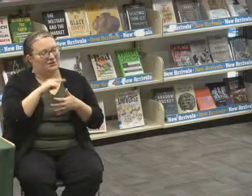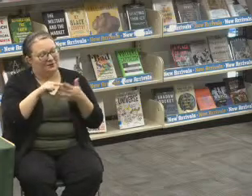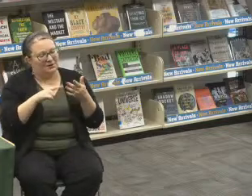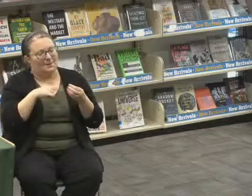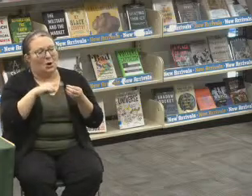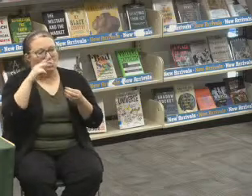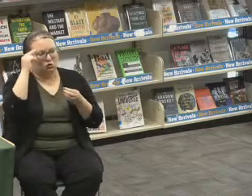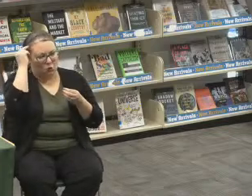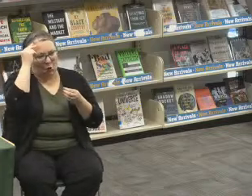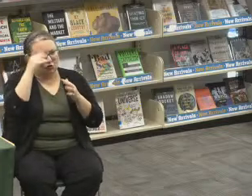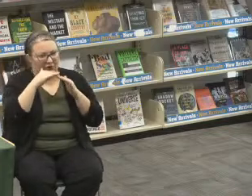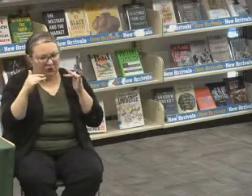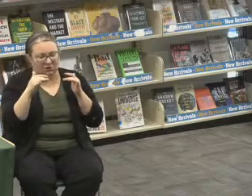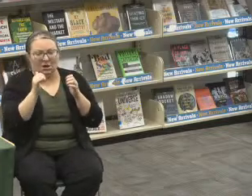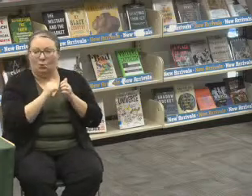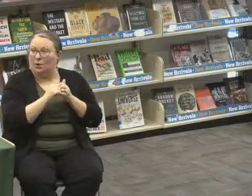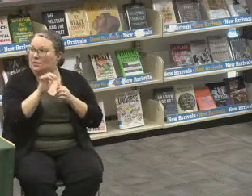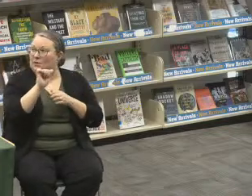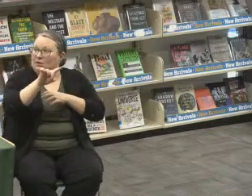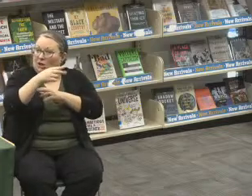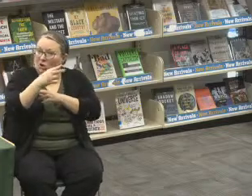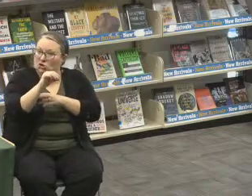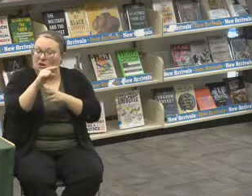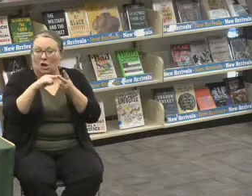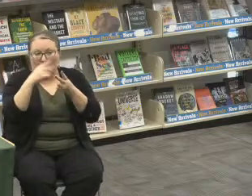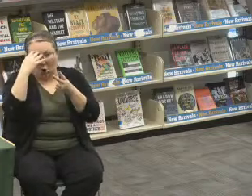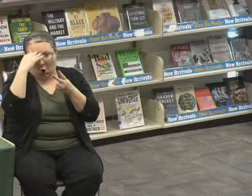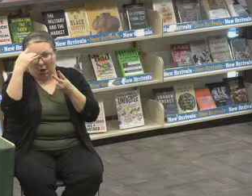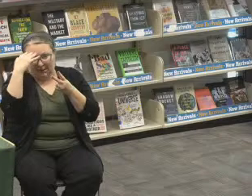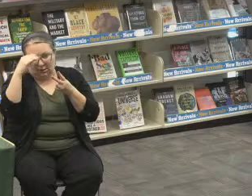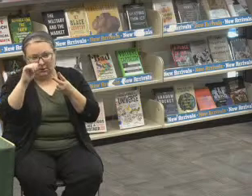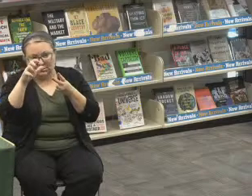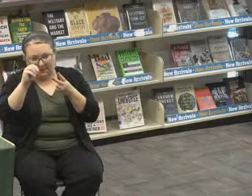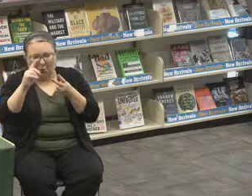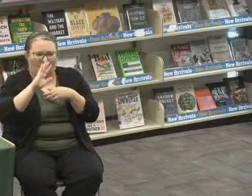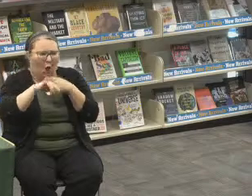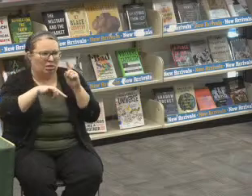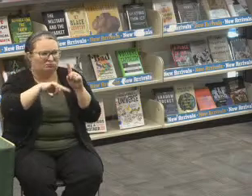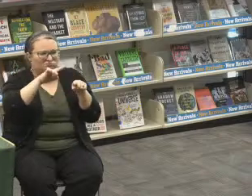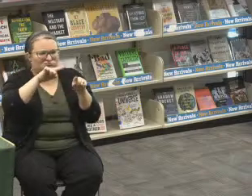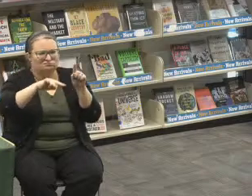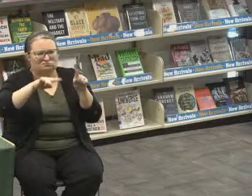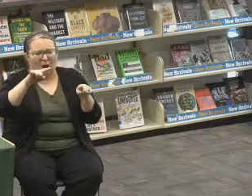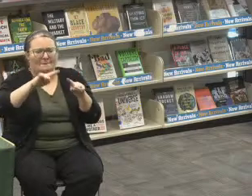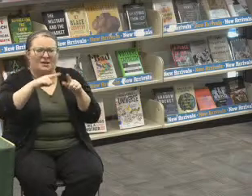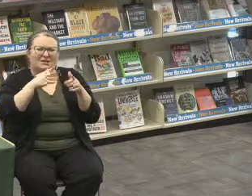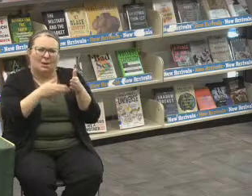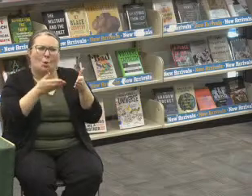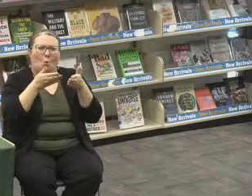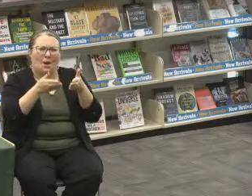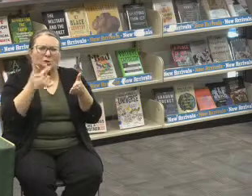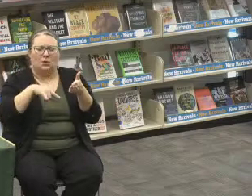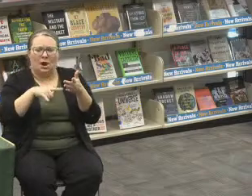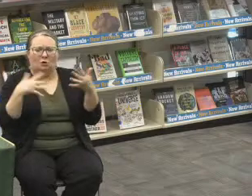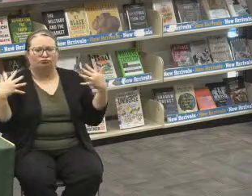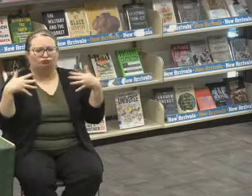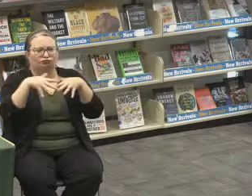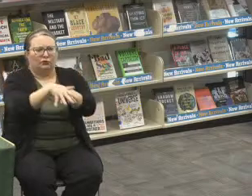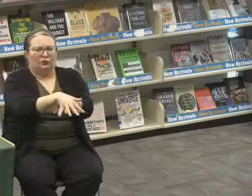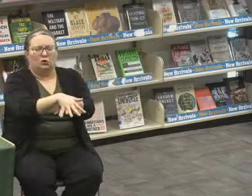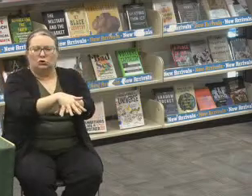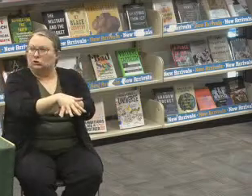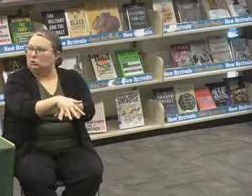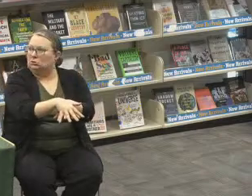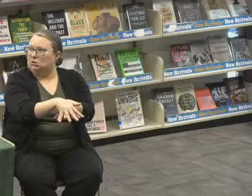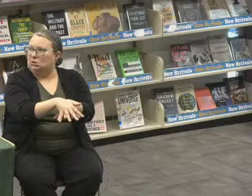and autism. Everybody's a little bit different. We're all a little bit different, but there are ways in which we sometimes converge. When